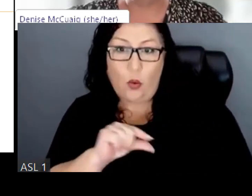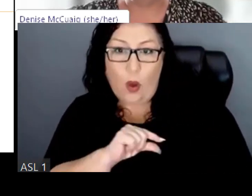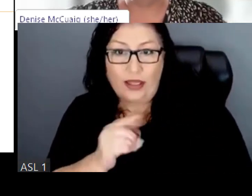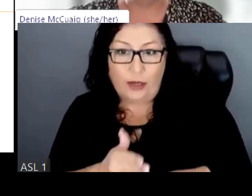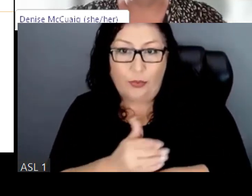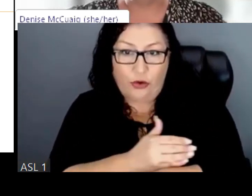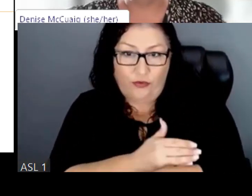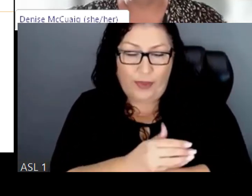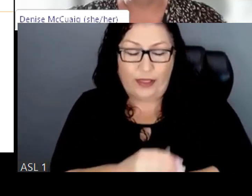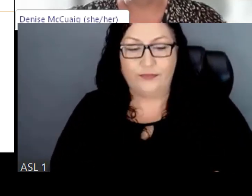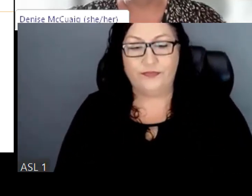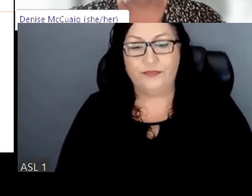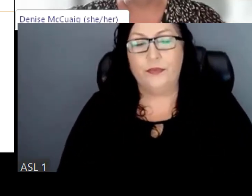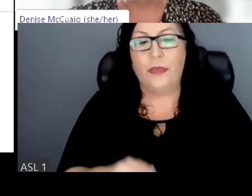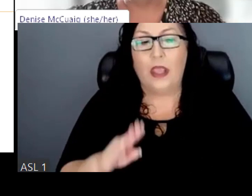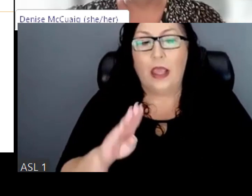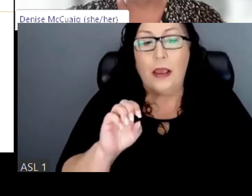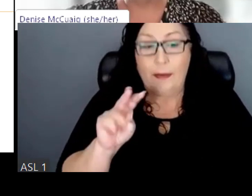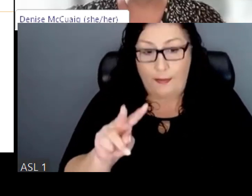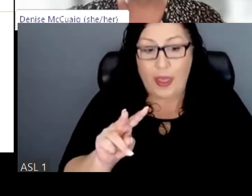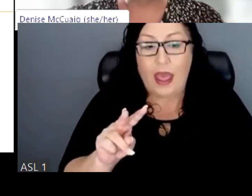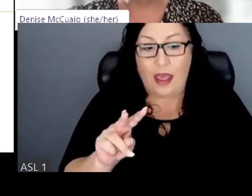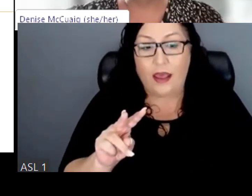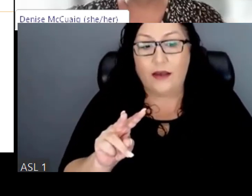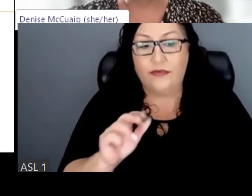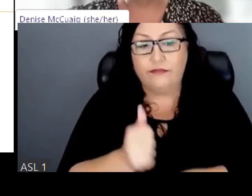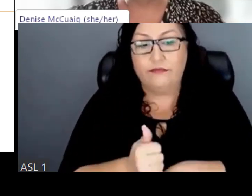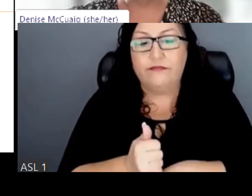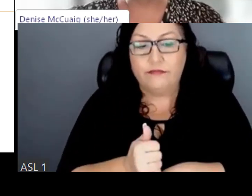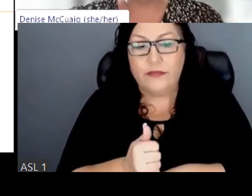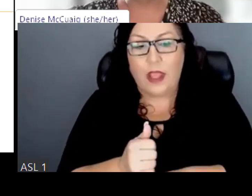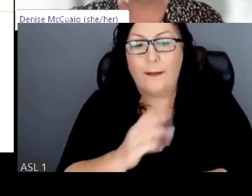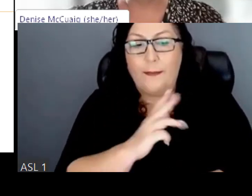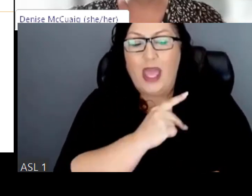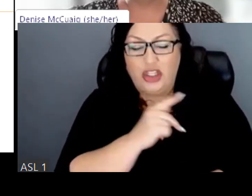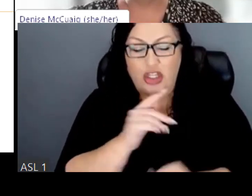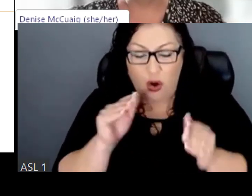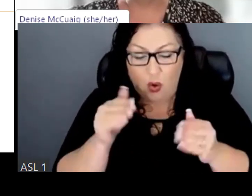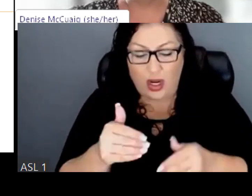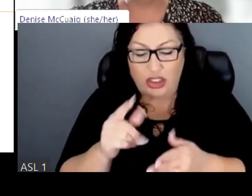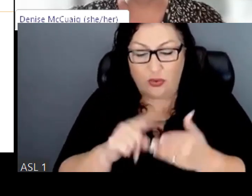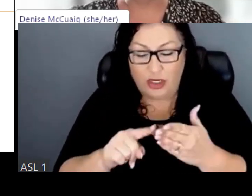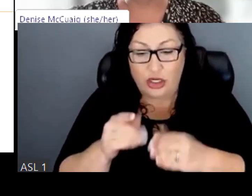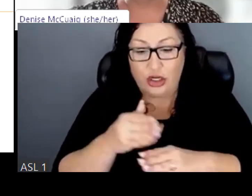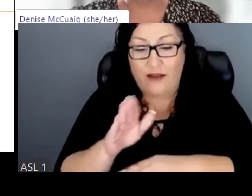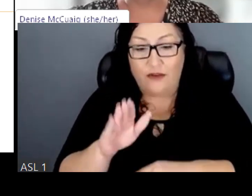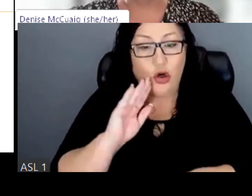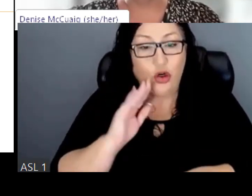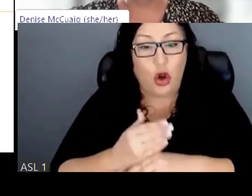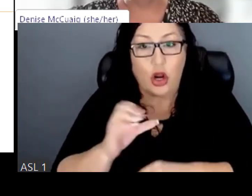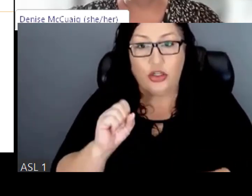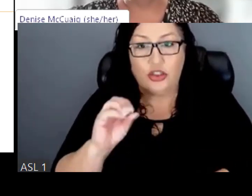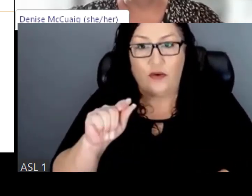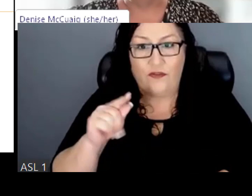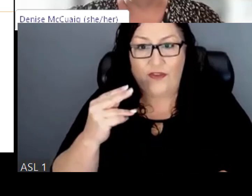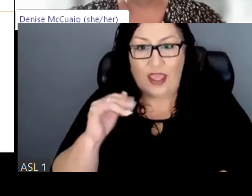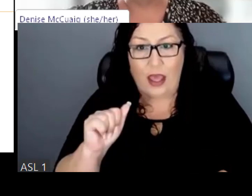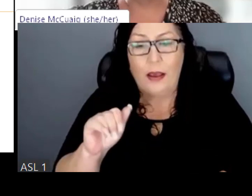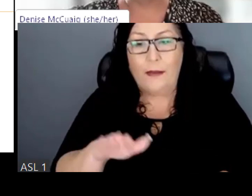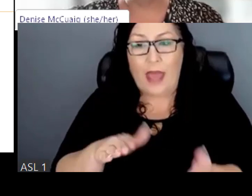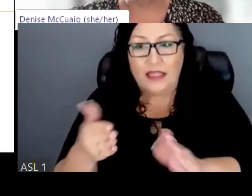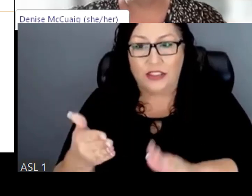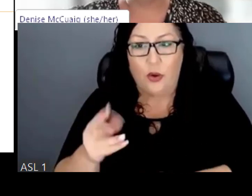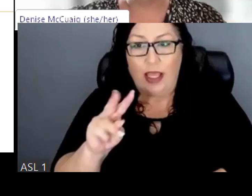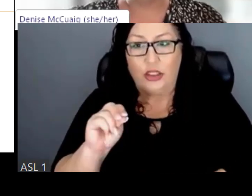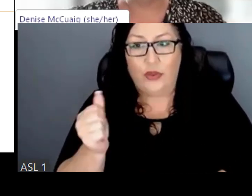safety and quality improvement. Bev landed in patient-oriented research after her daughter, Sophia,